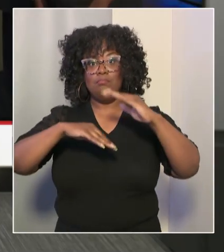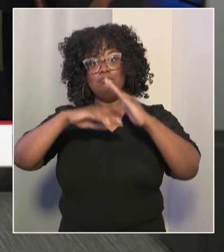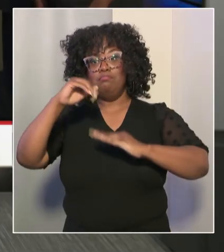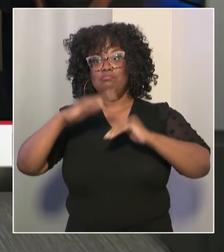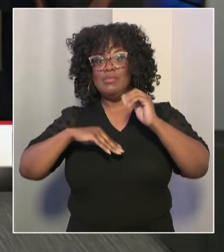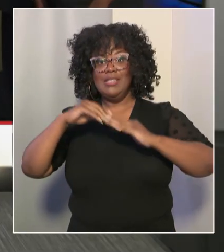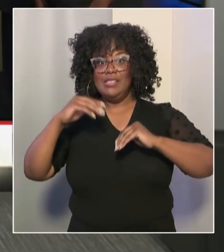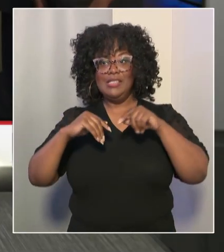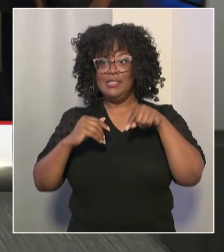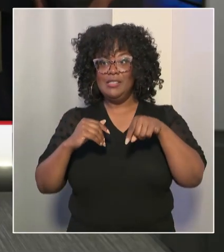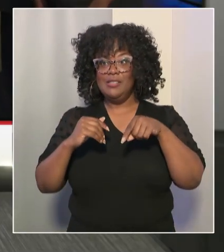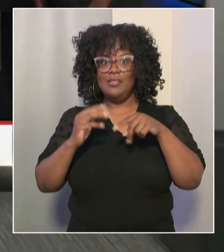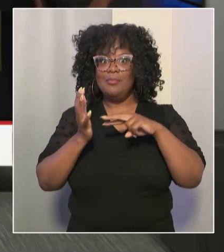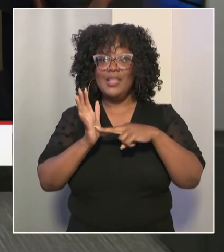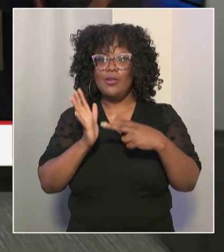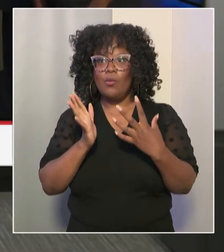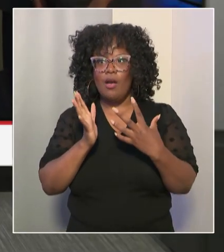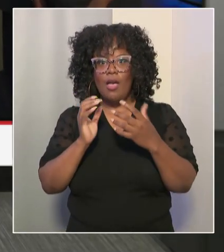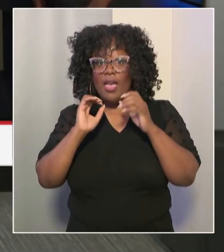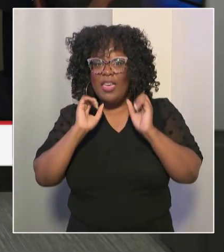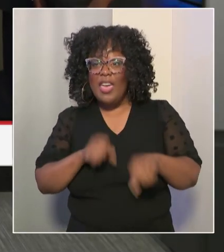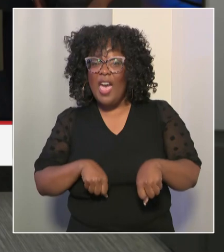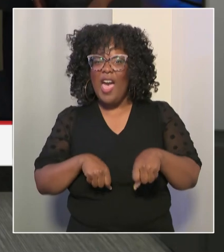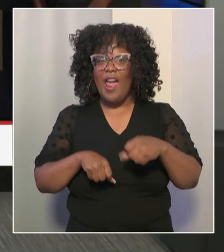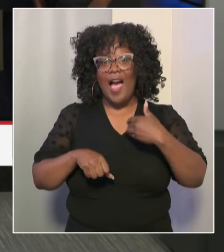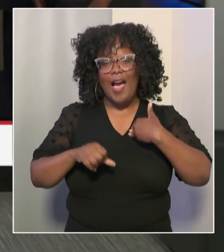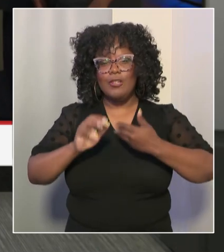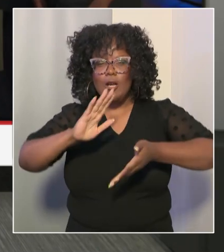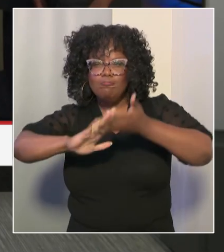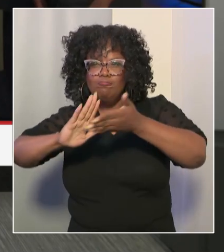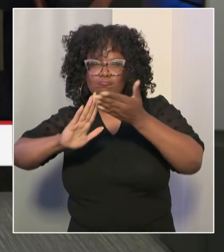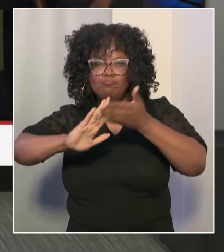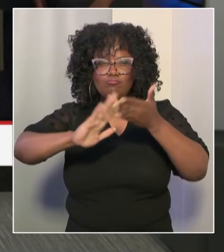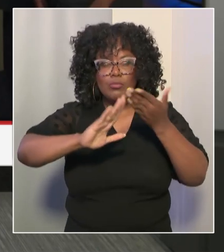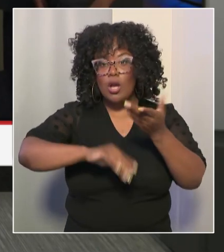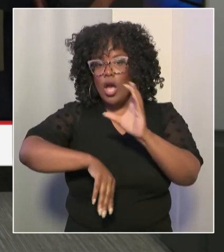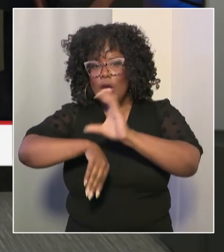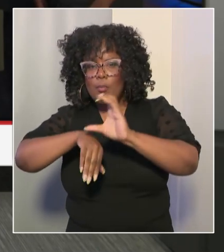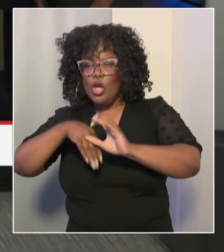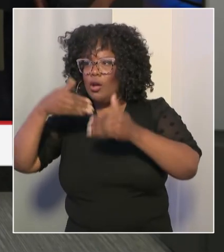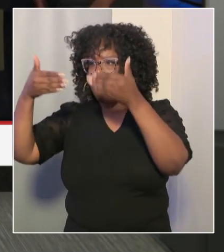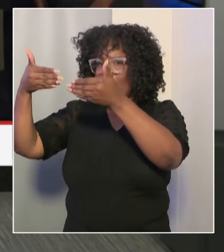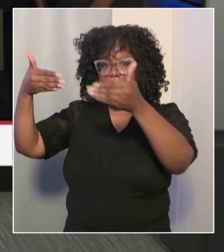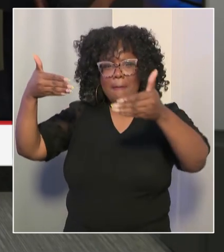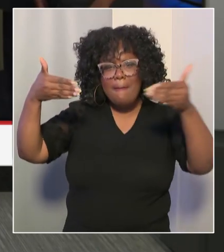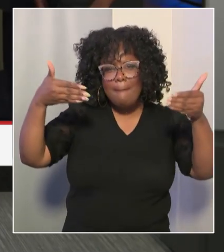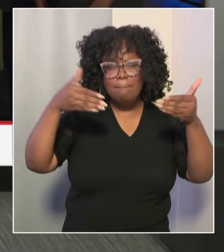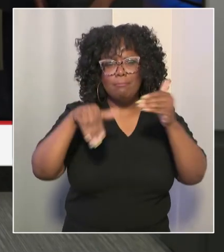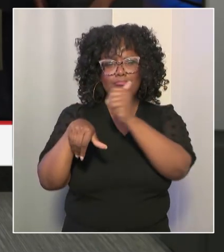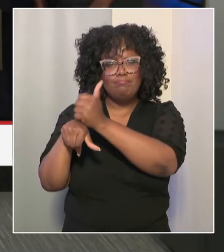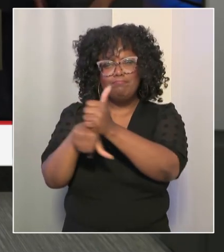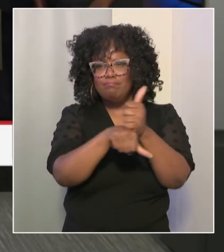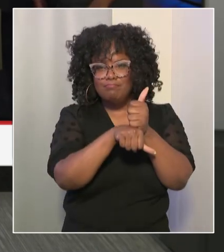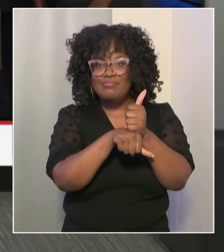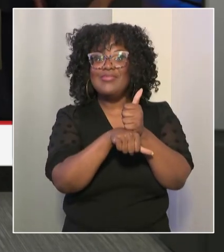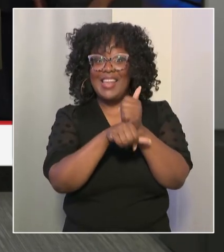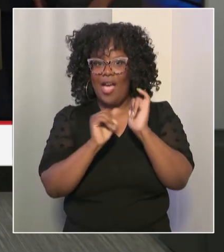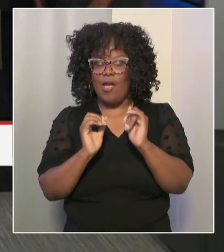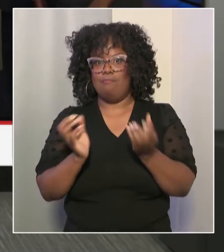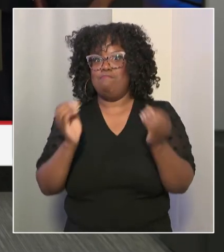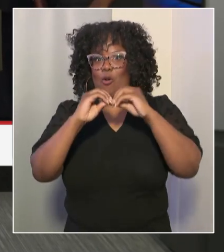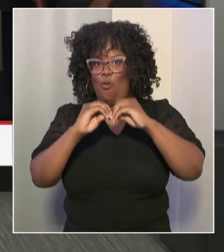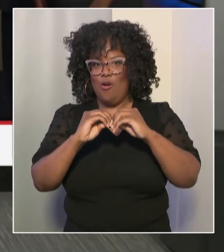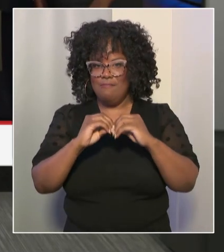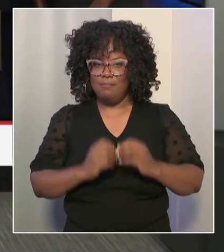workstations at this site. And with this backup facility, we have more redundancy in our